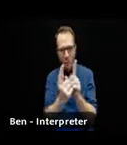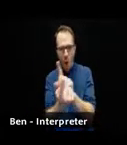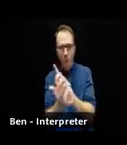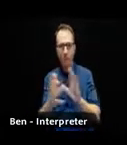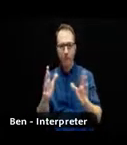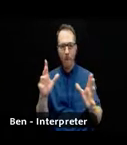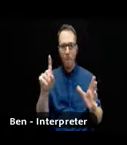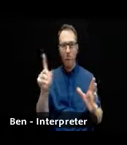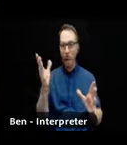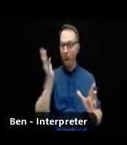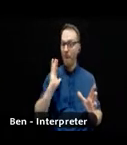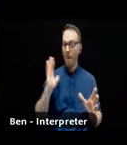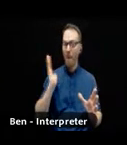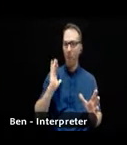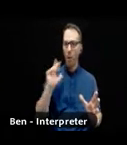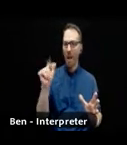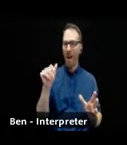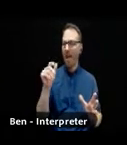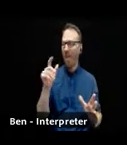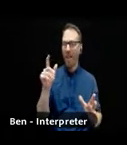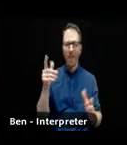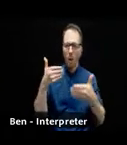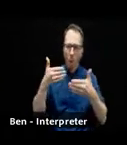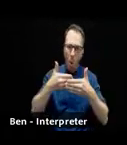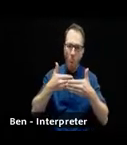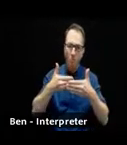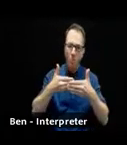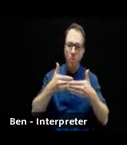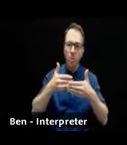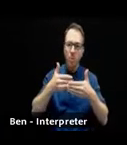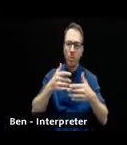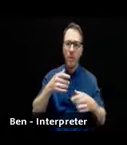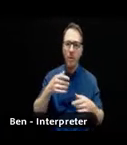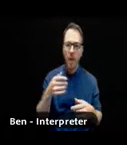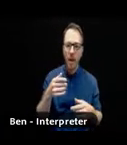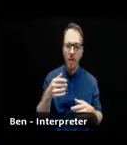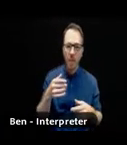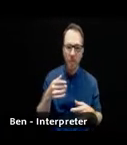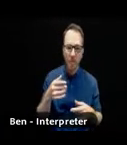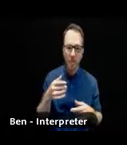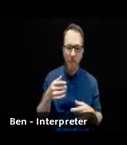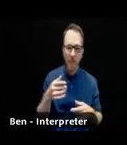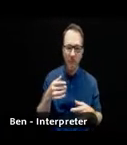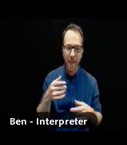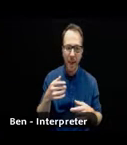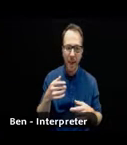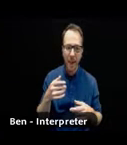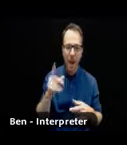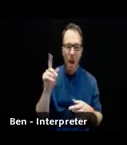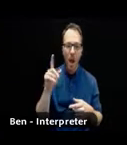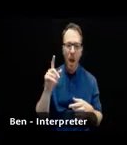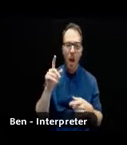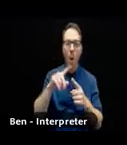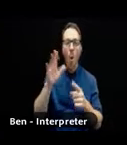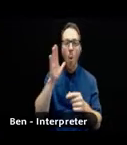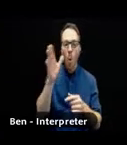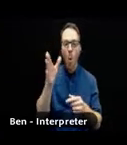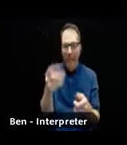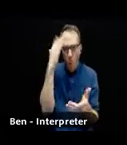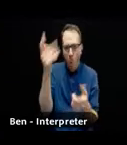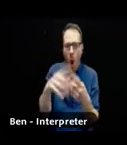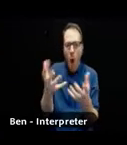were maybe on the edge of lethality towards a place where they really do know what they want and